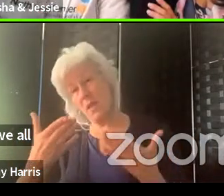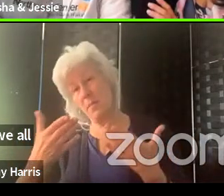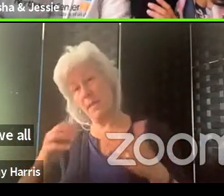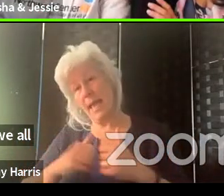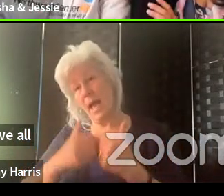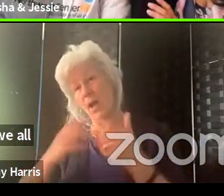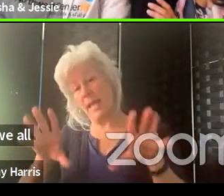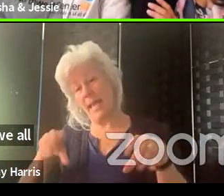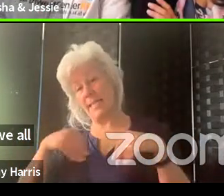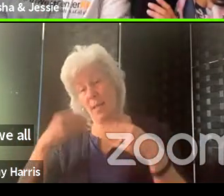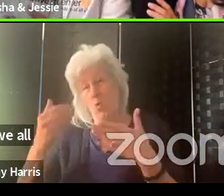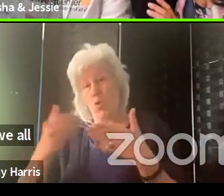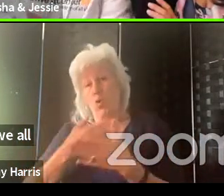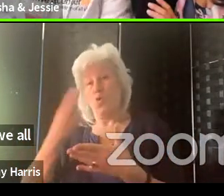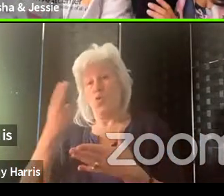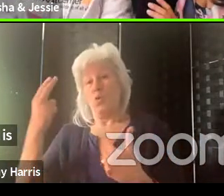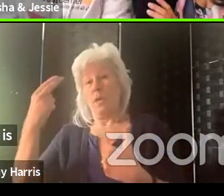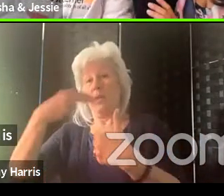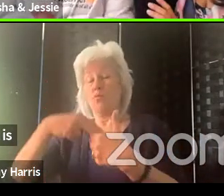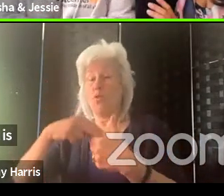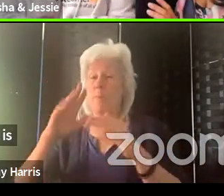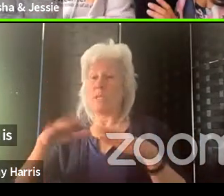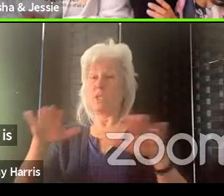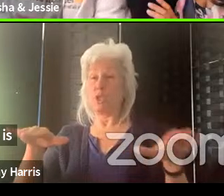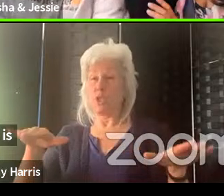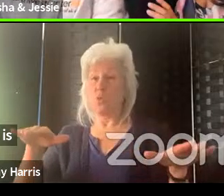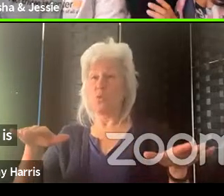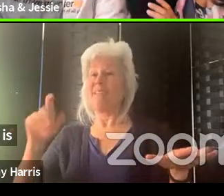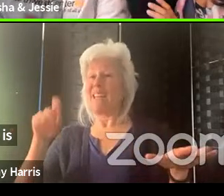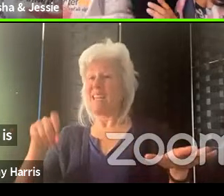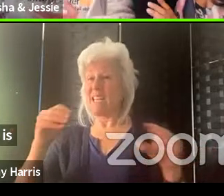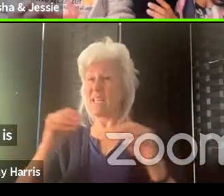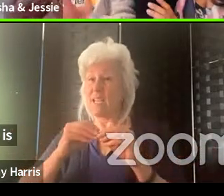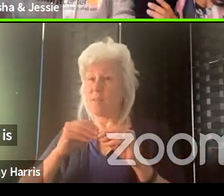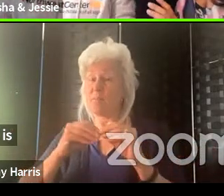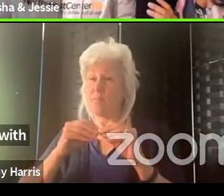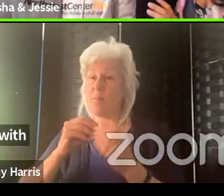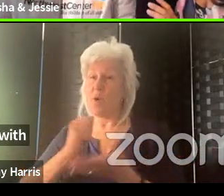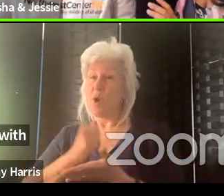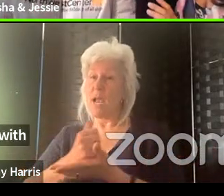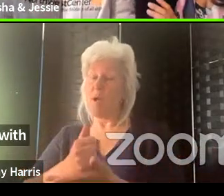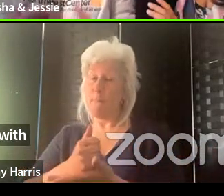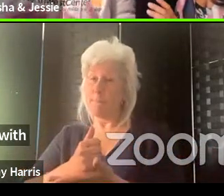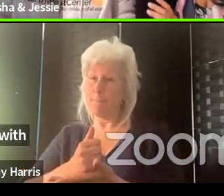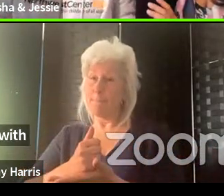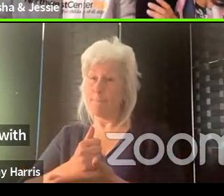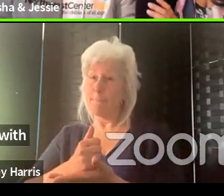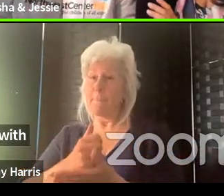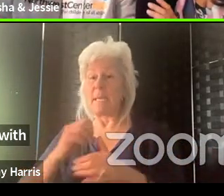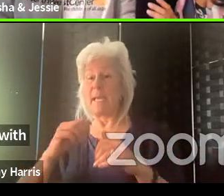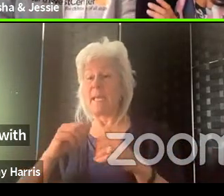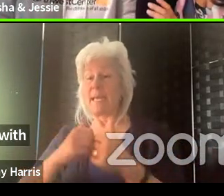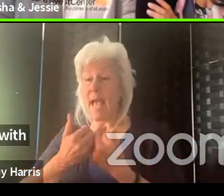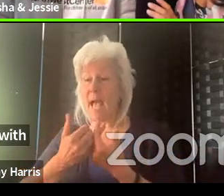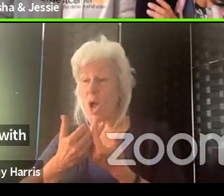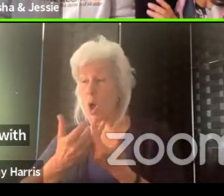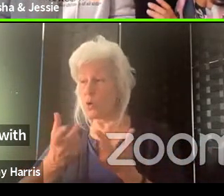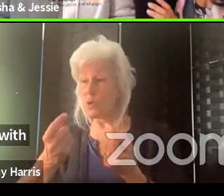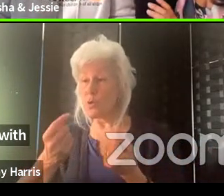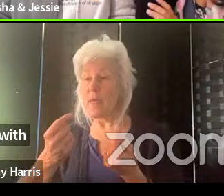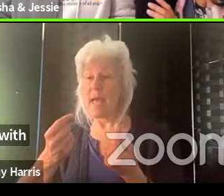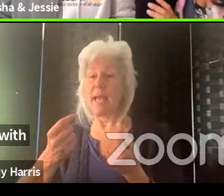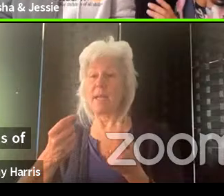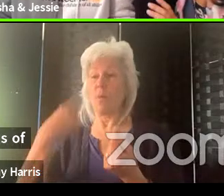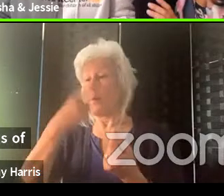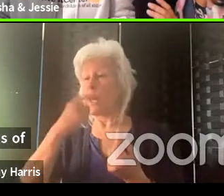new enrollment, you know, of children that do need a little more help and things, and how to do that and how it would look in their care and